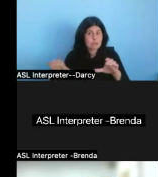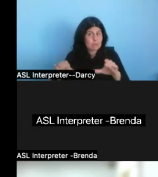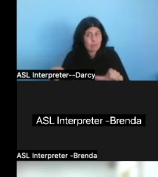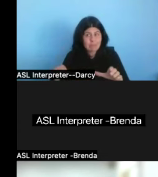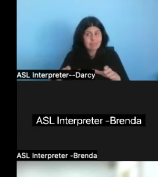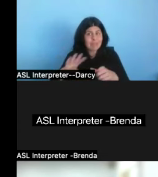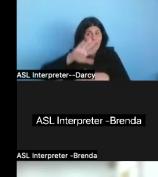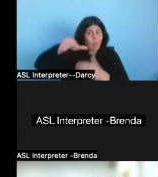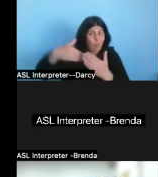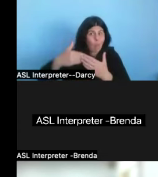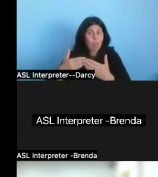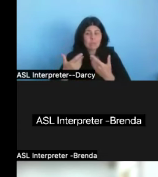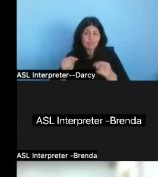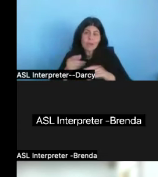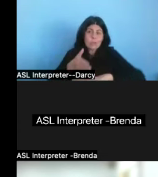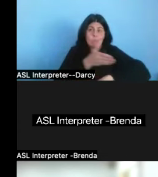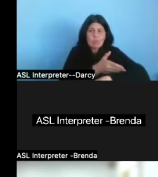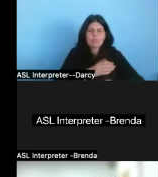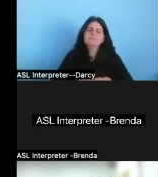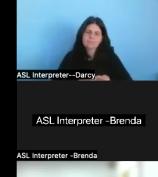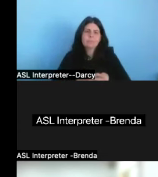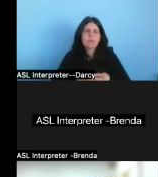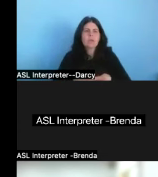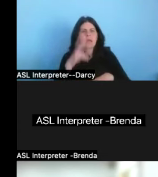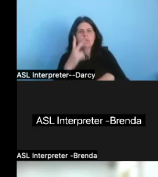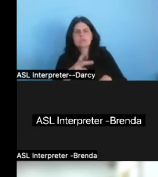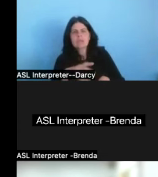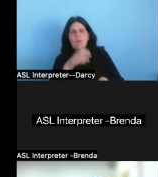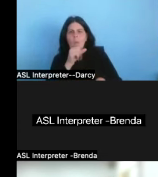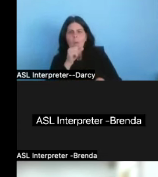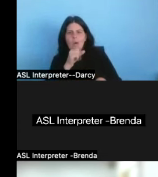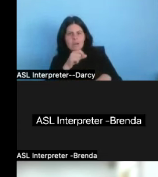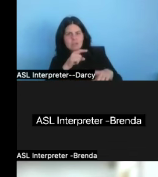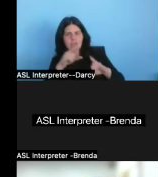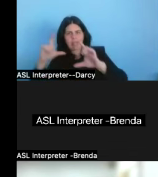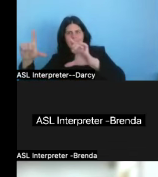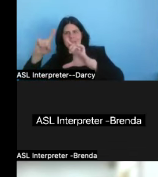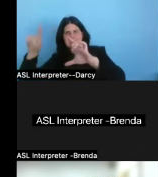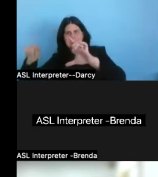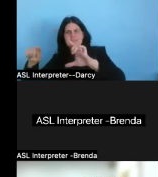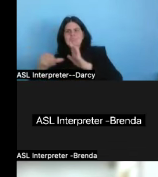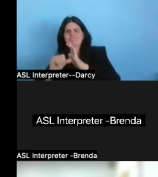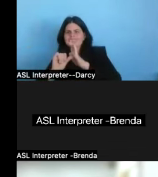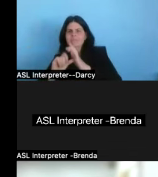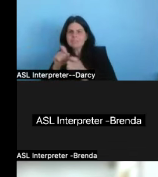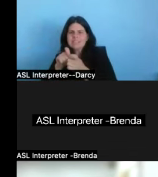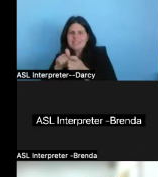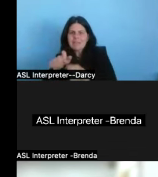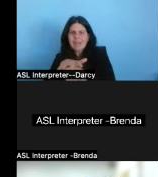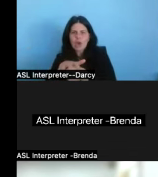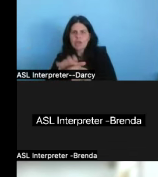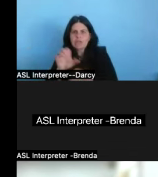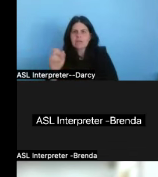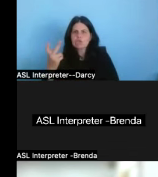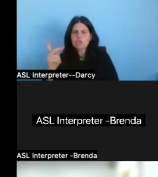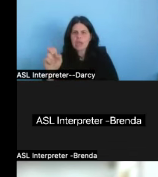highlight in orange on this flow chart the specific areas of Shake Alert that Caltech and